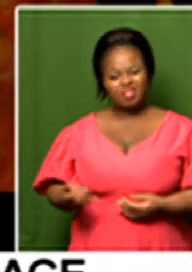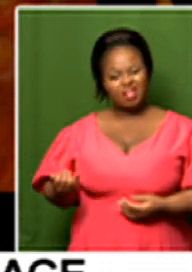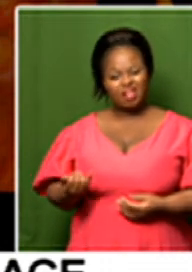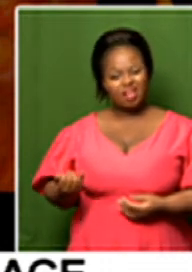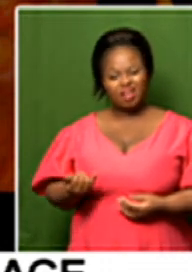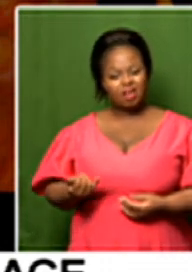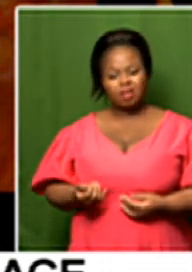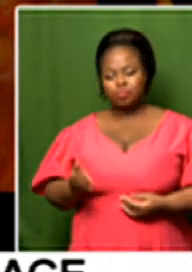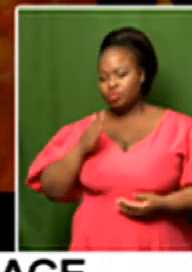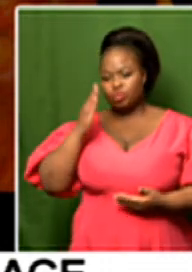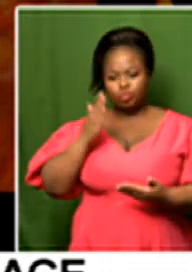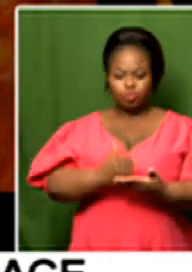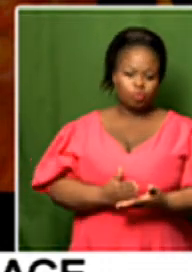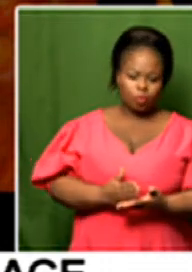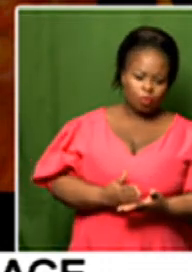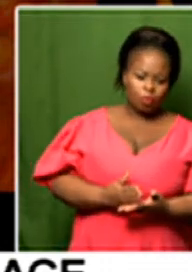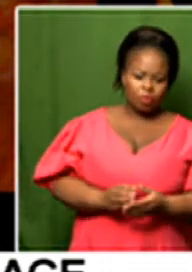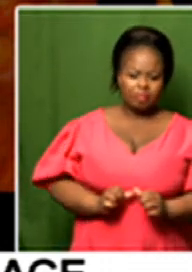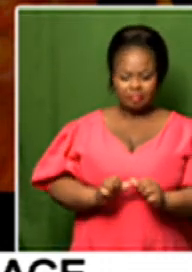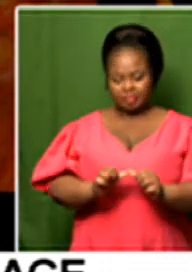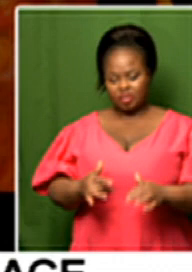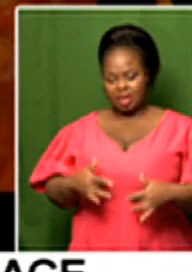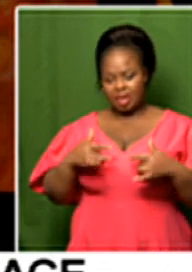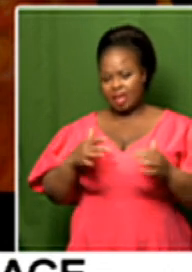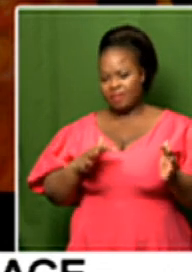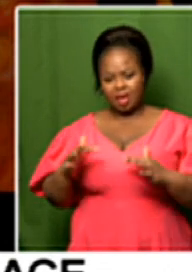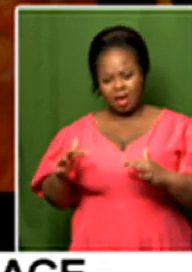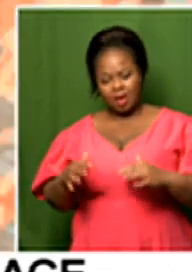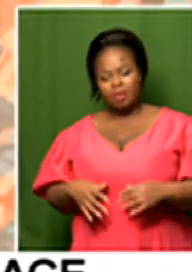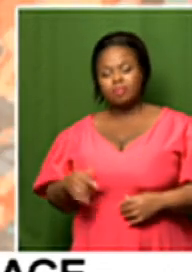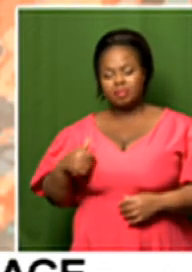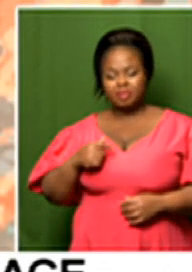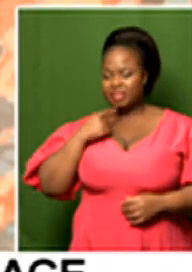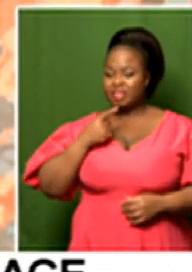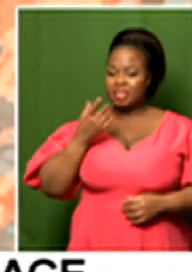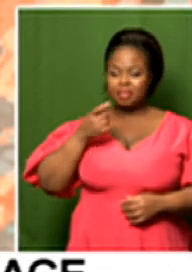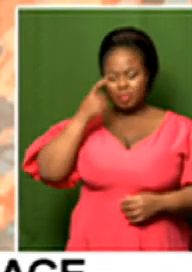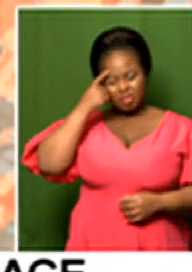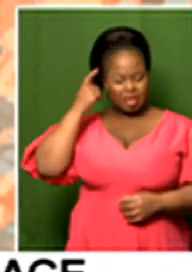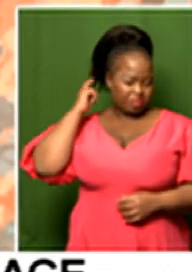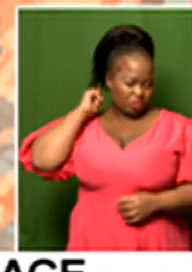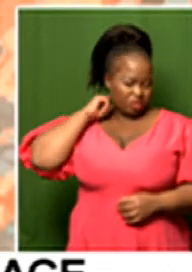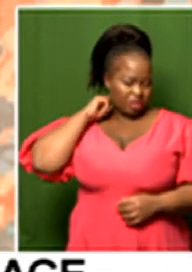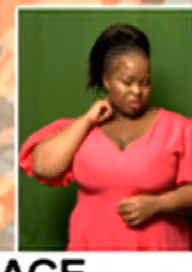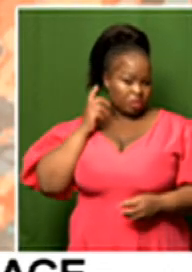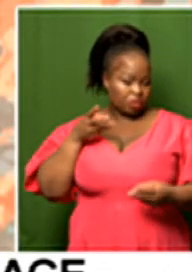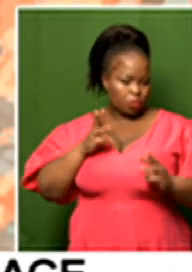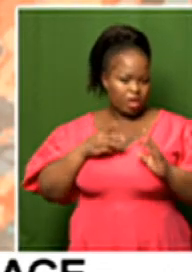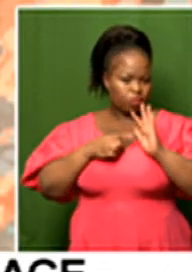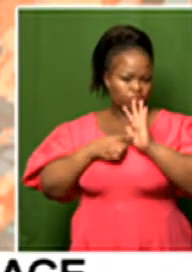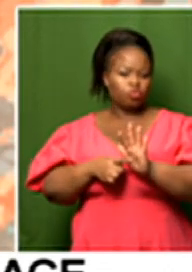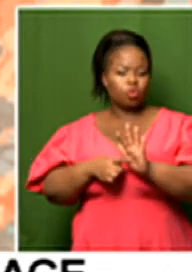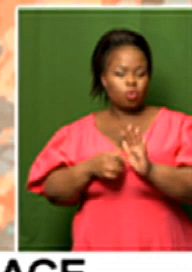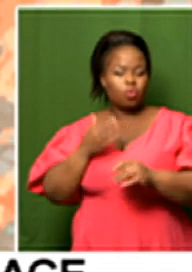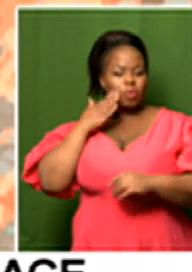Not always sure of where one is in life. Okay. And I think, like I said earlier, the subconscious has a way of coming through in some